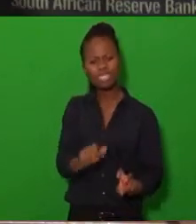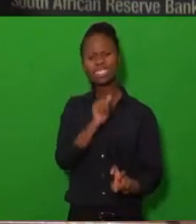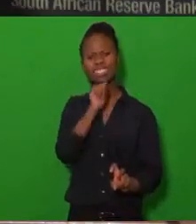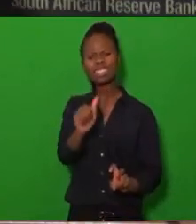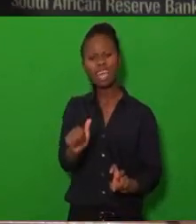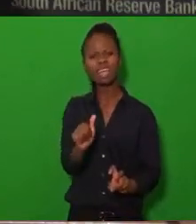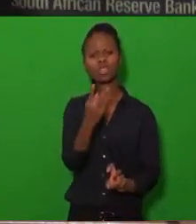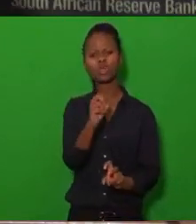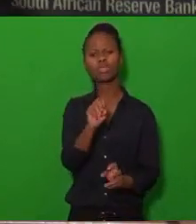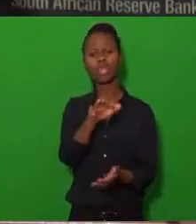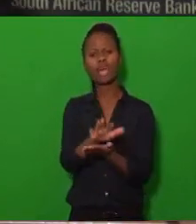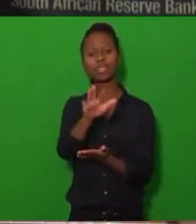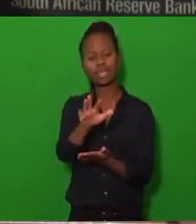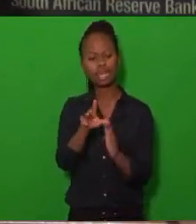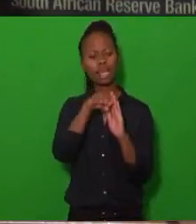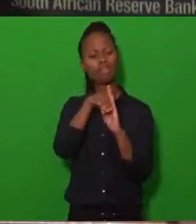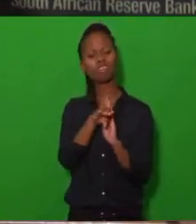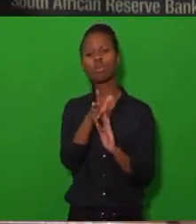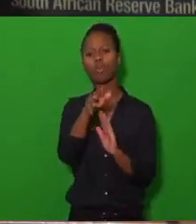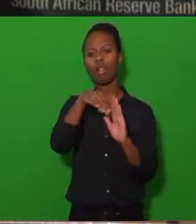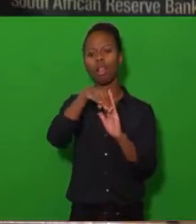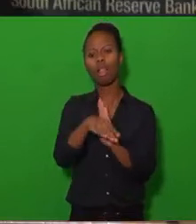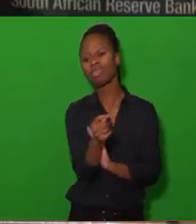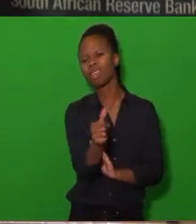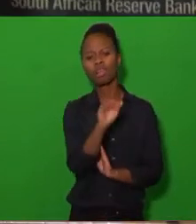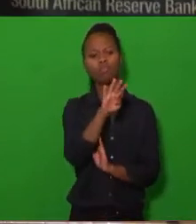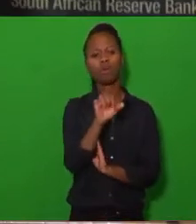for 2019 to 4.5%.